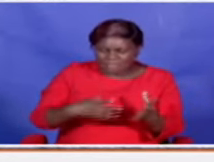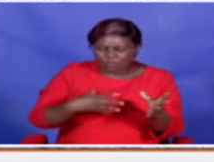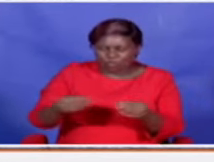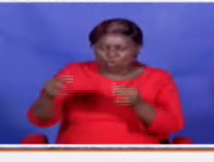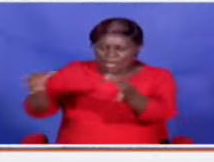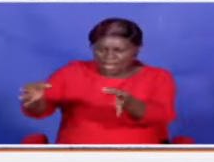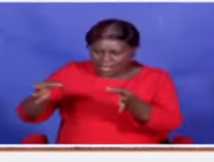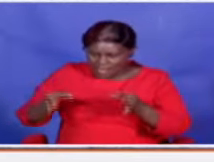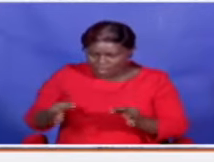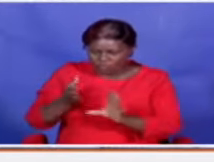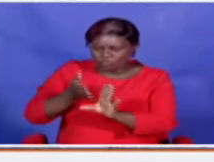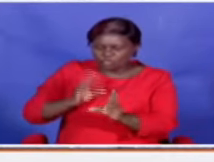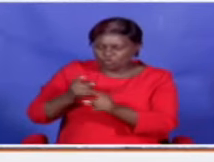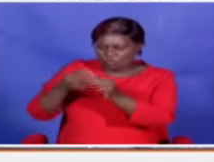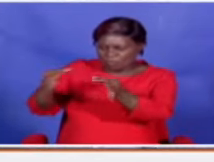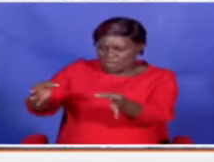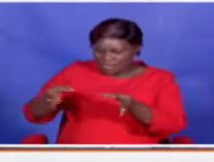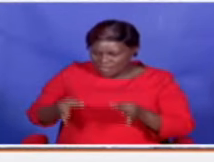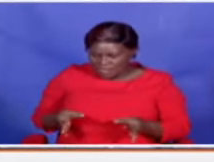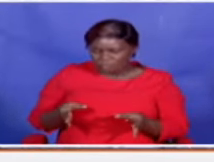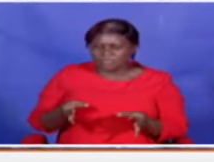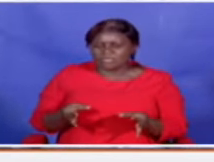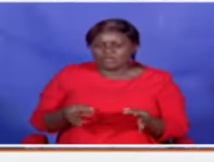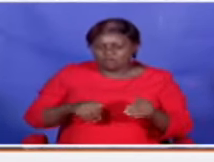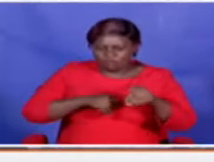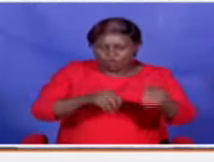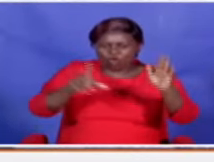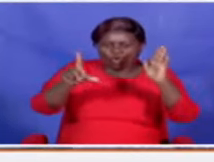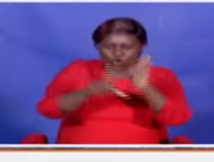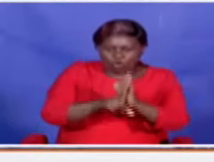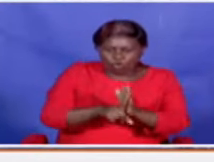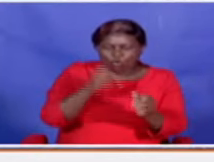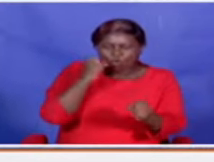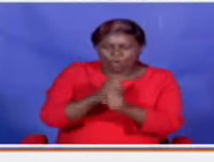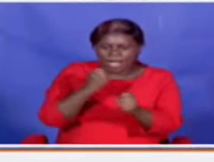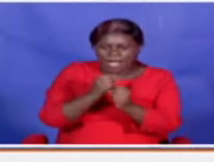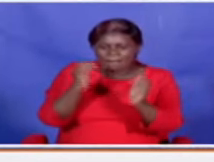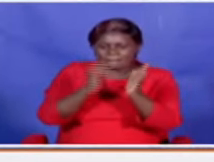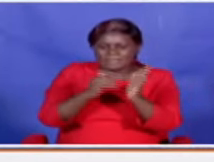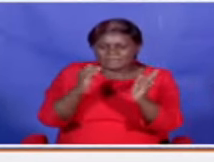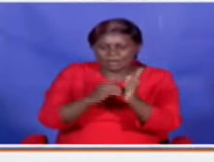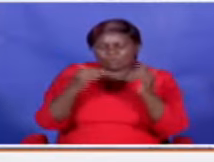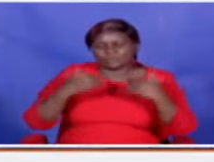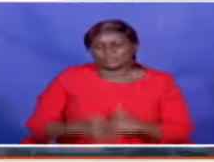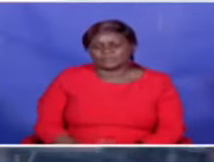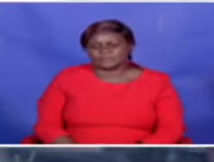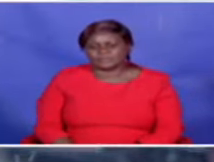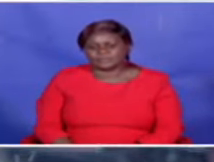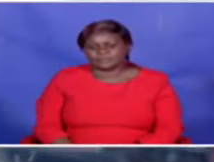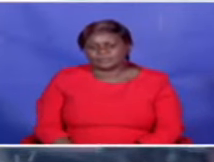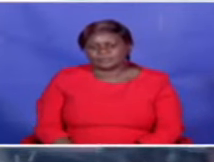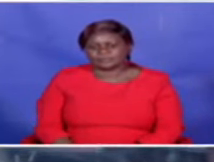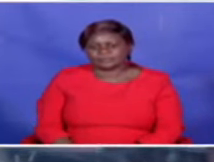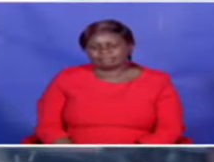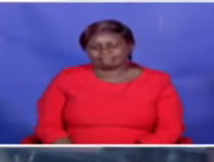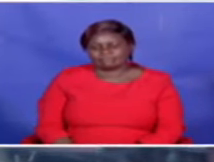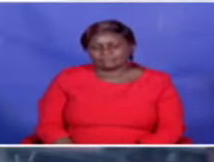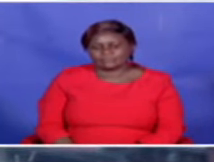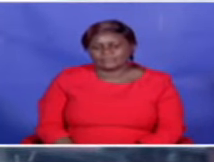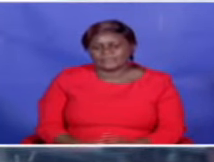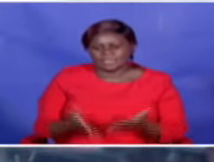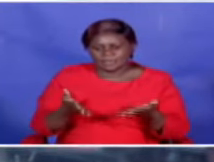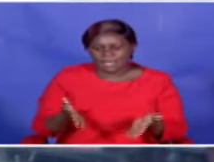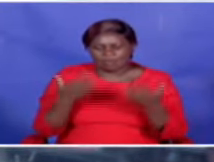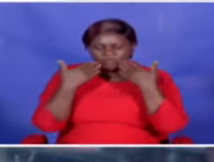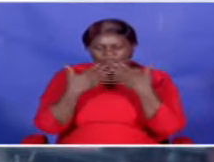account, itolewe kwa account kwa mujibu wa sheria na ifanyie watu wa Machakos kazi. And that story from Machakos